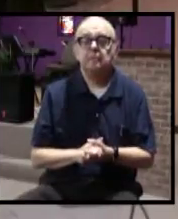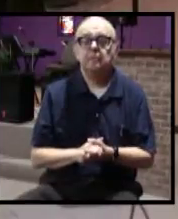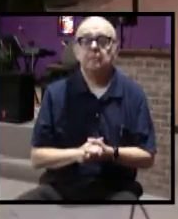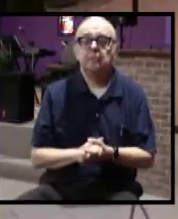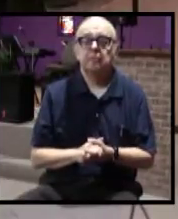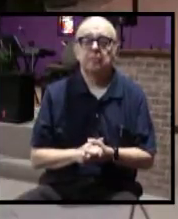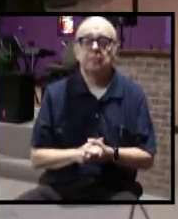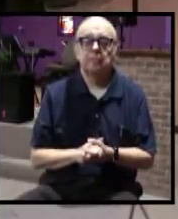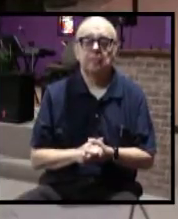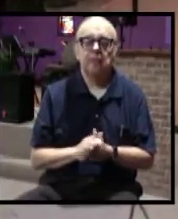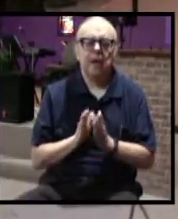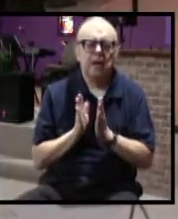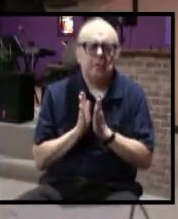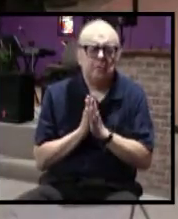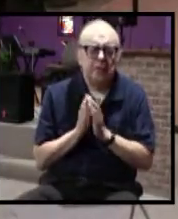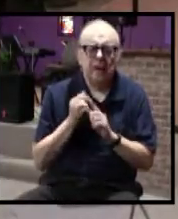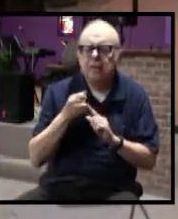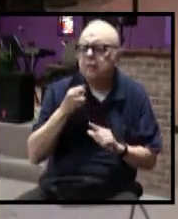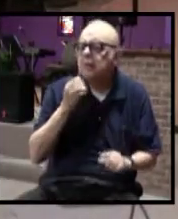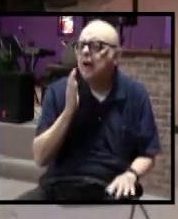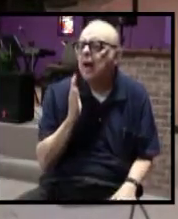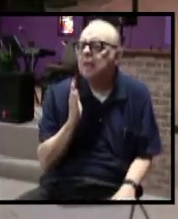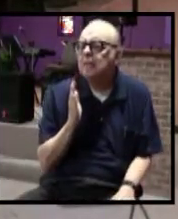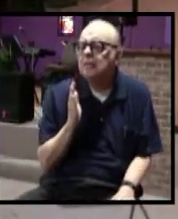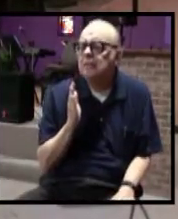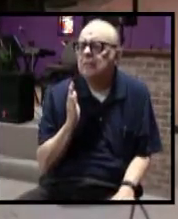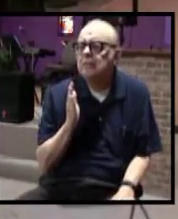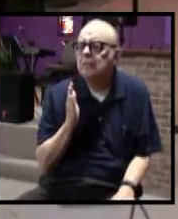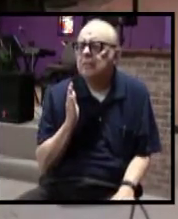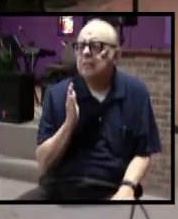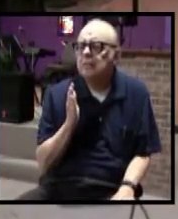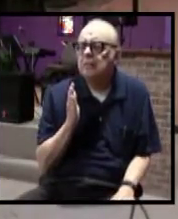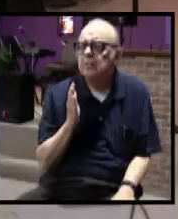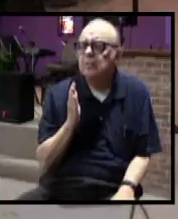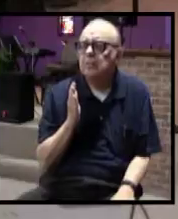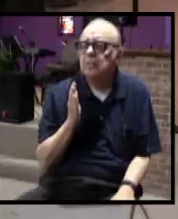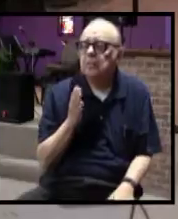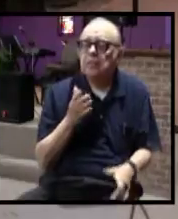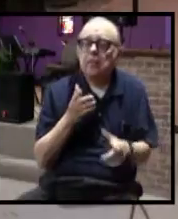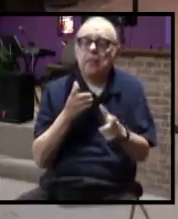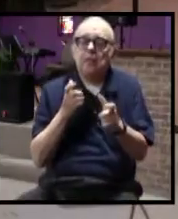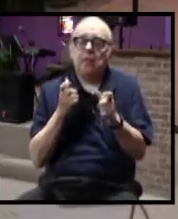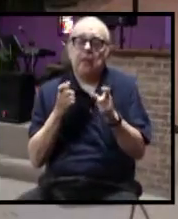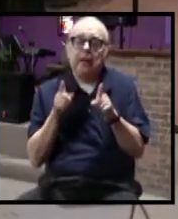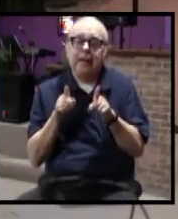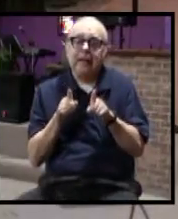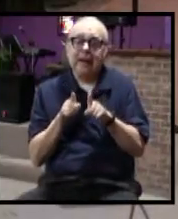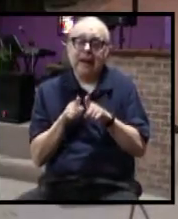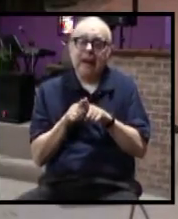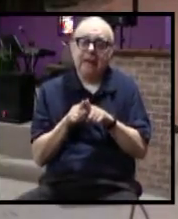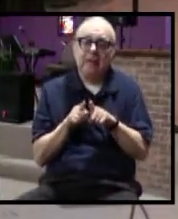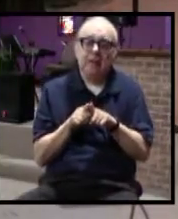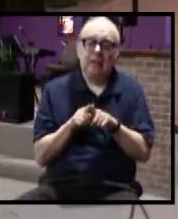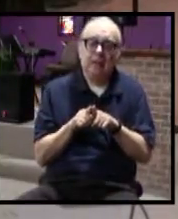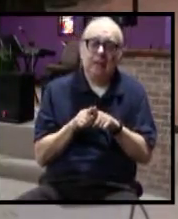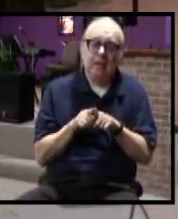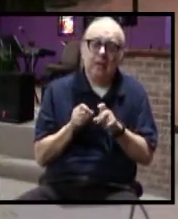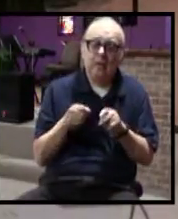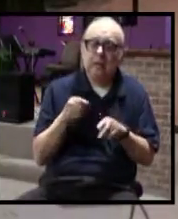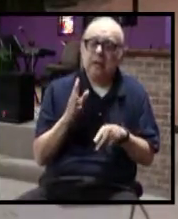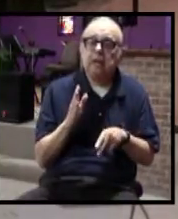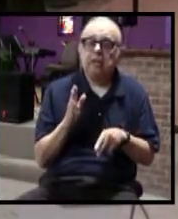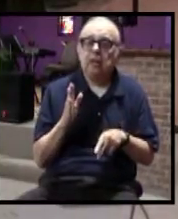and you've been praying to God and all of a sudden it's just like,